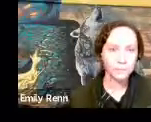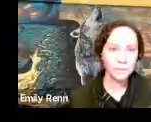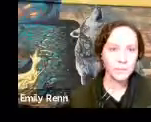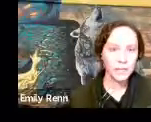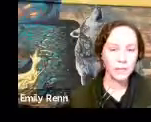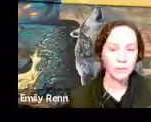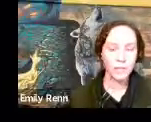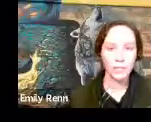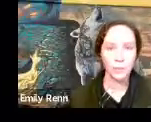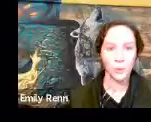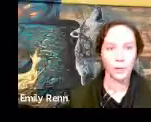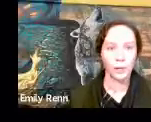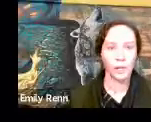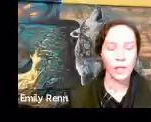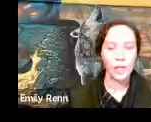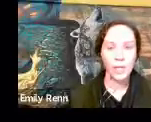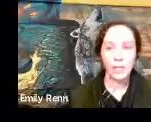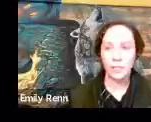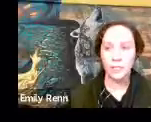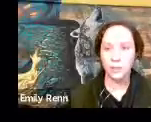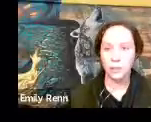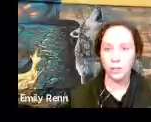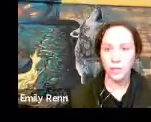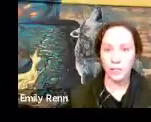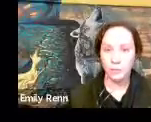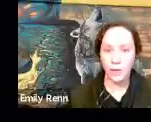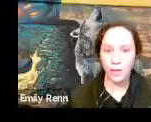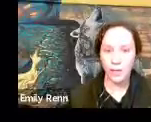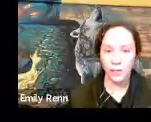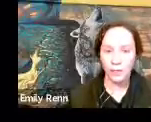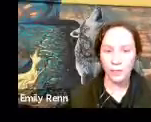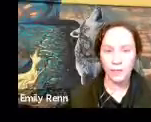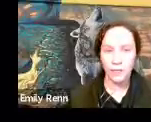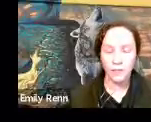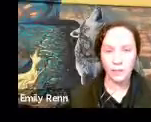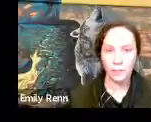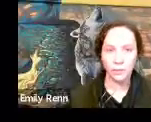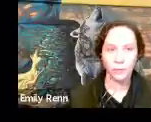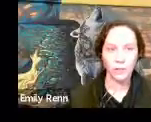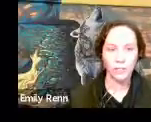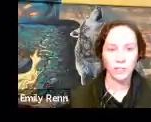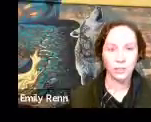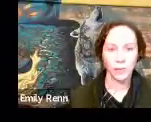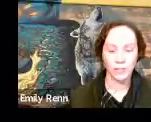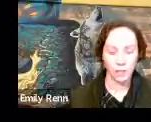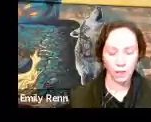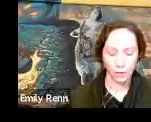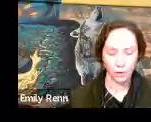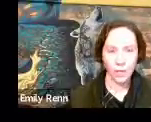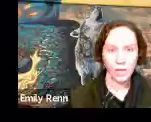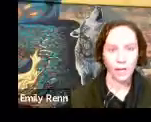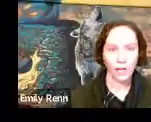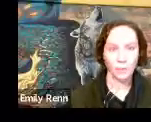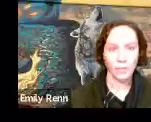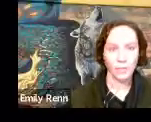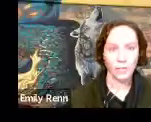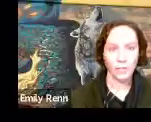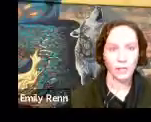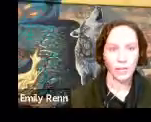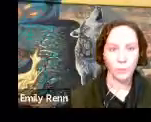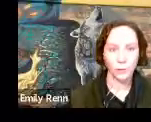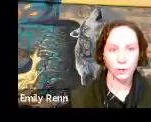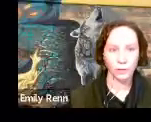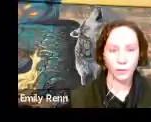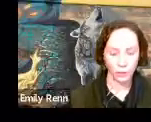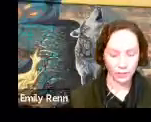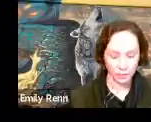year. He was actually born into the Dark Canyon Pack in the Gila National Forest of New Mexico